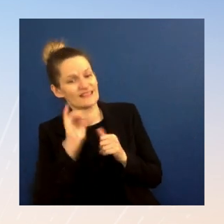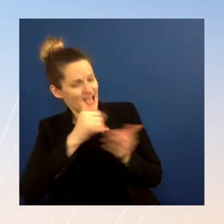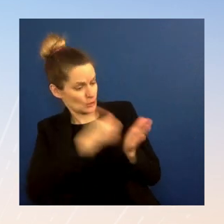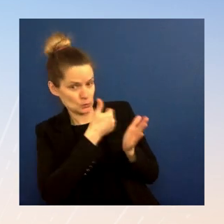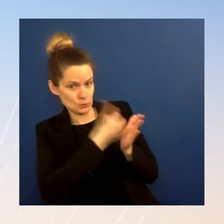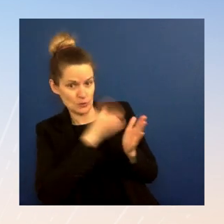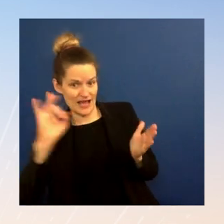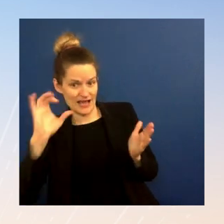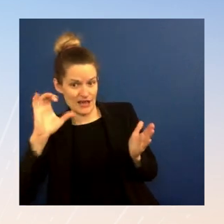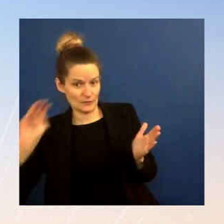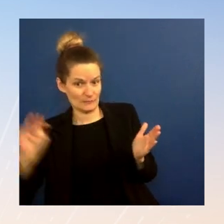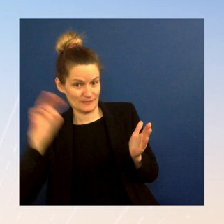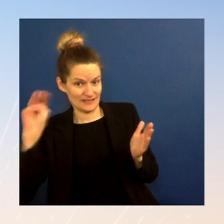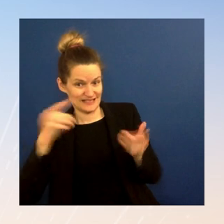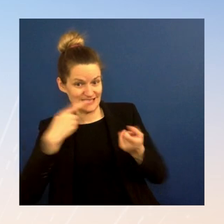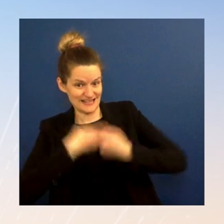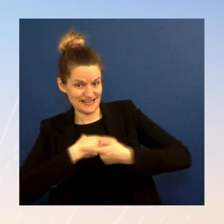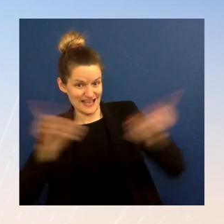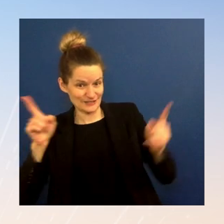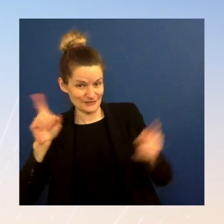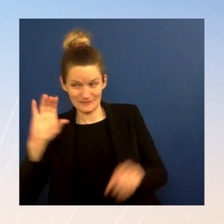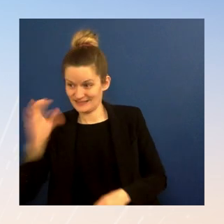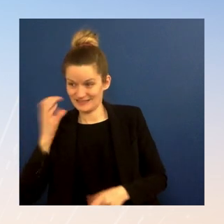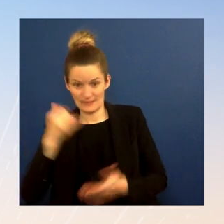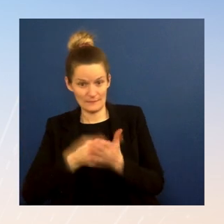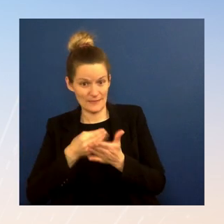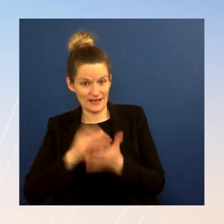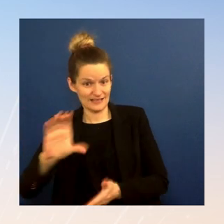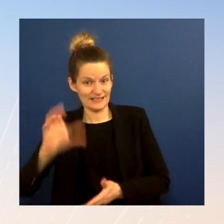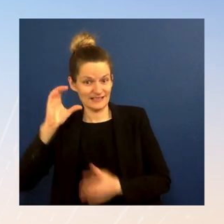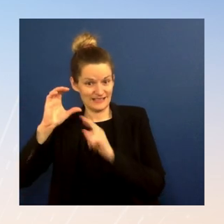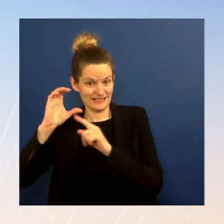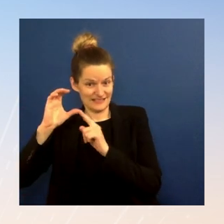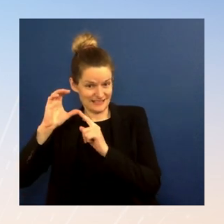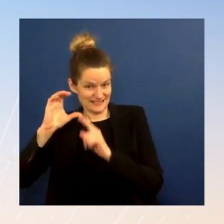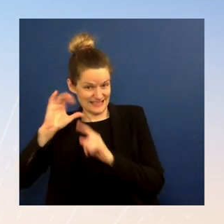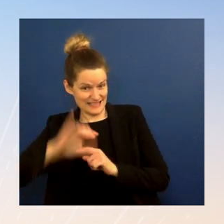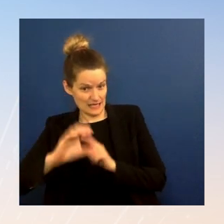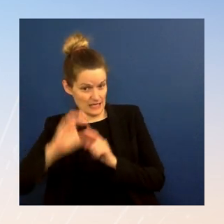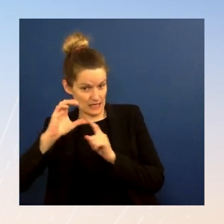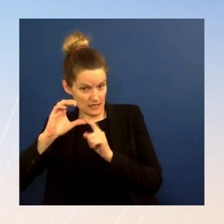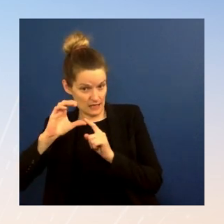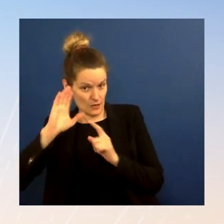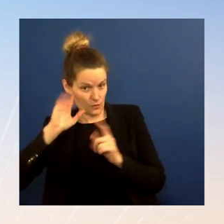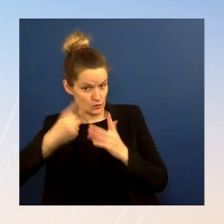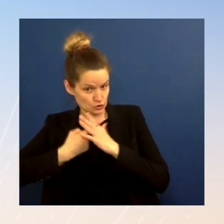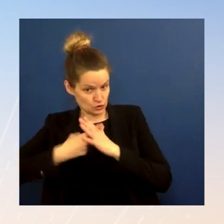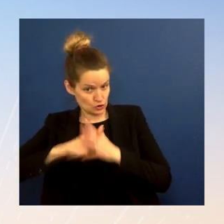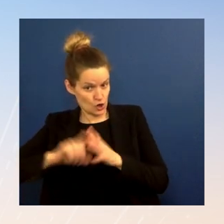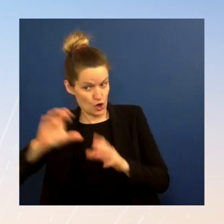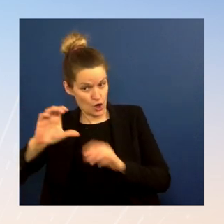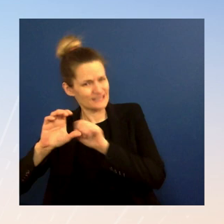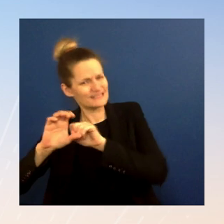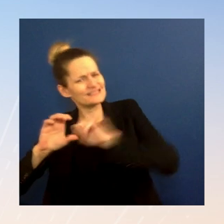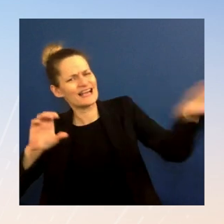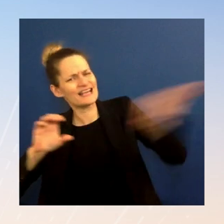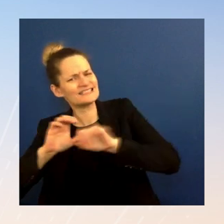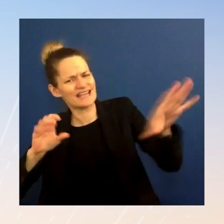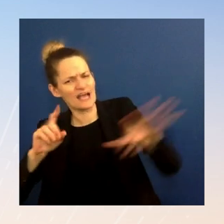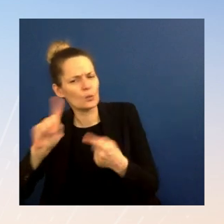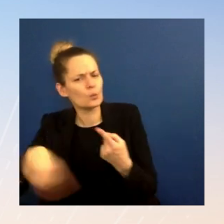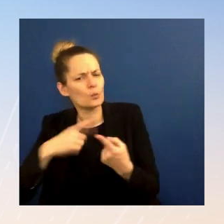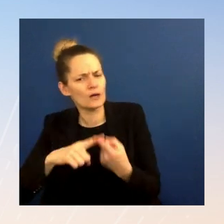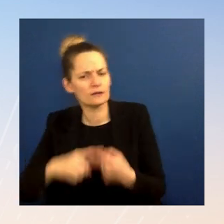characterize how quickly this round will start to be sent to? Well, the operations of that would be led by the Department of Defense, so I'd point you to them for